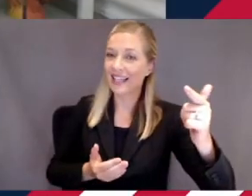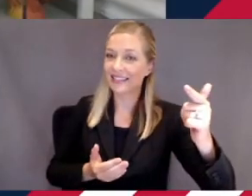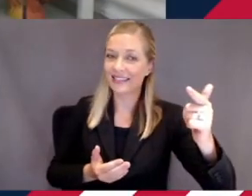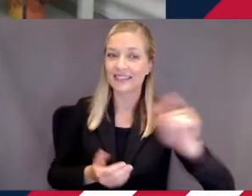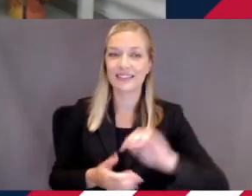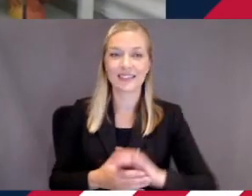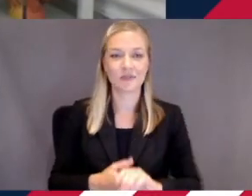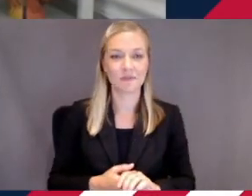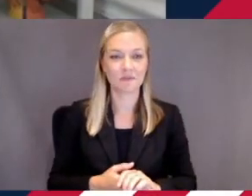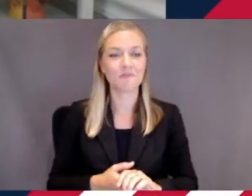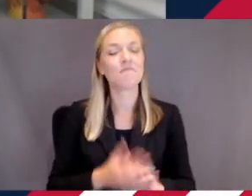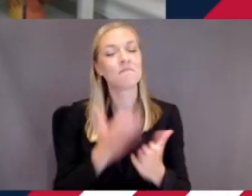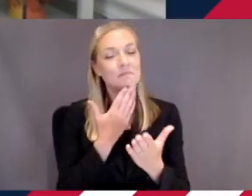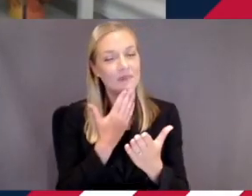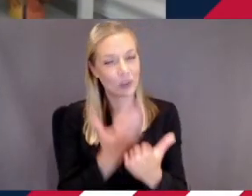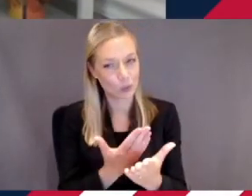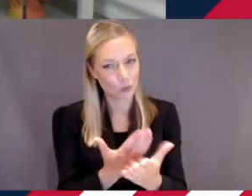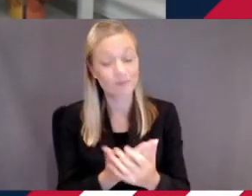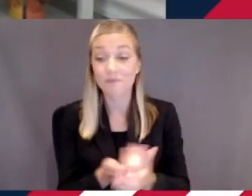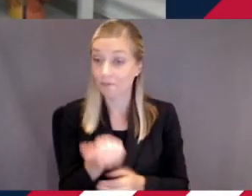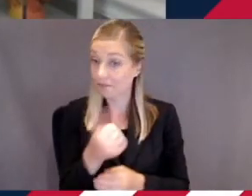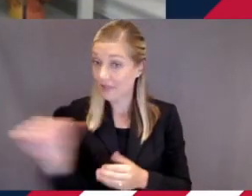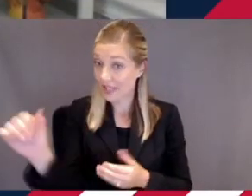Thank you. Is there any discussion?